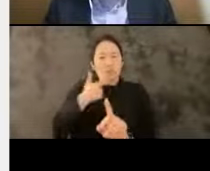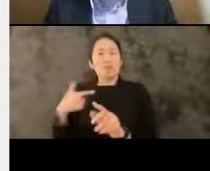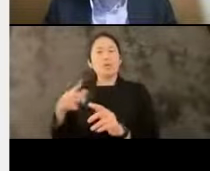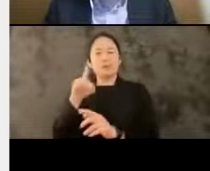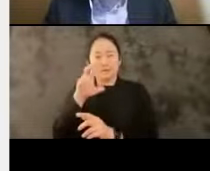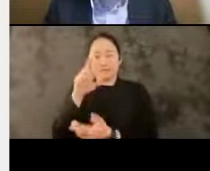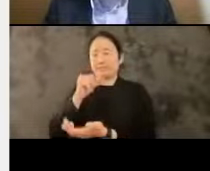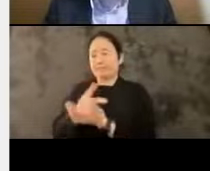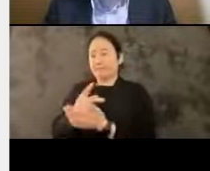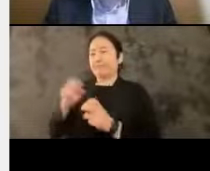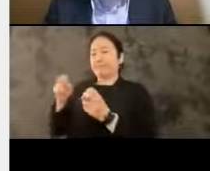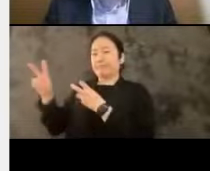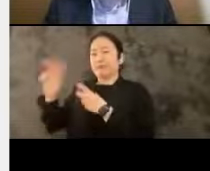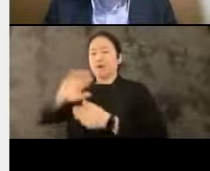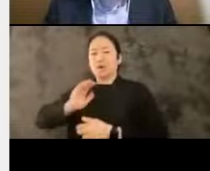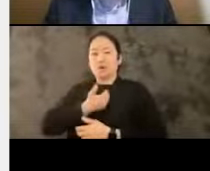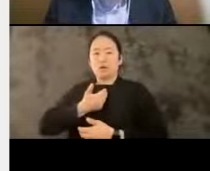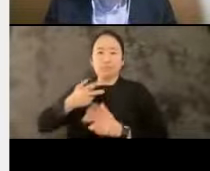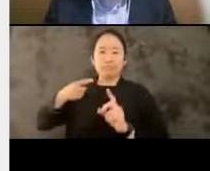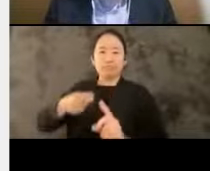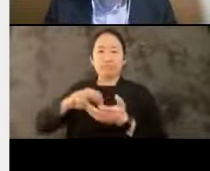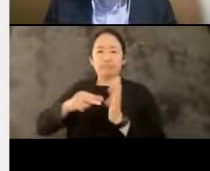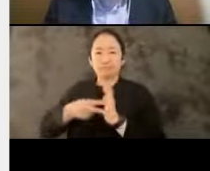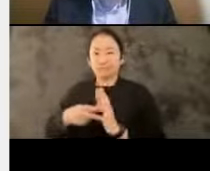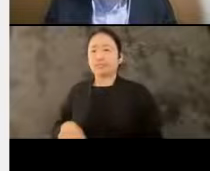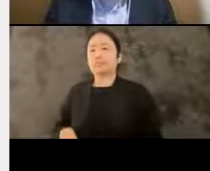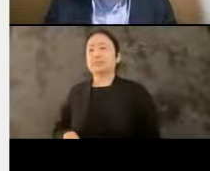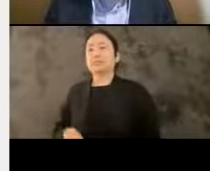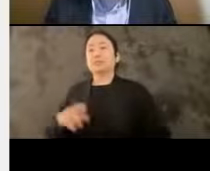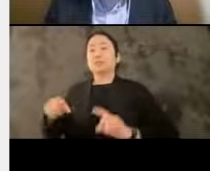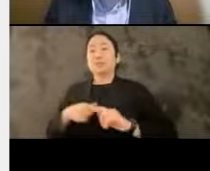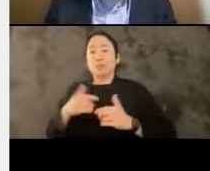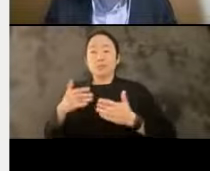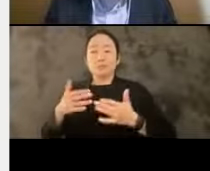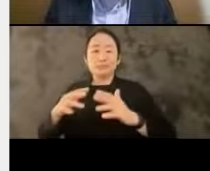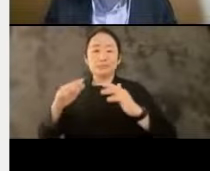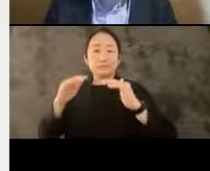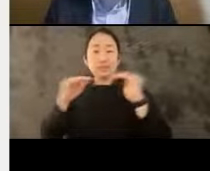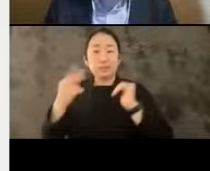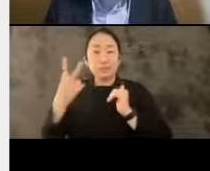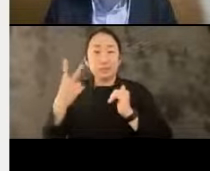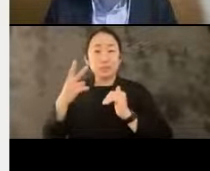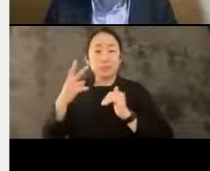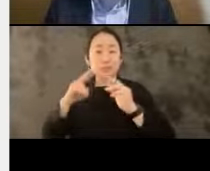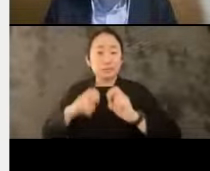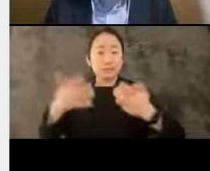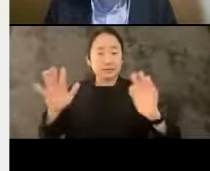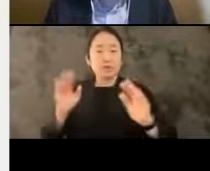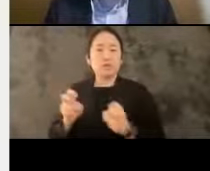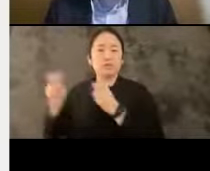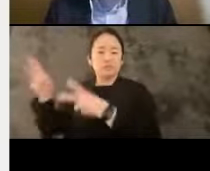including the tier 2 analysis when it's finished. And so stay posted on that. I think we have some